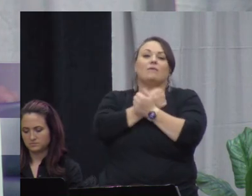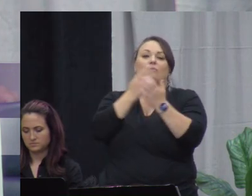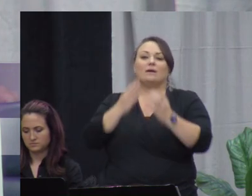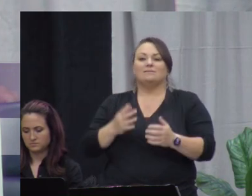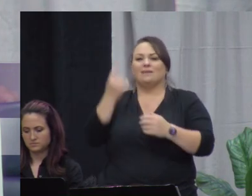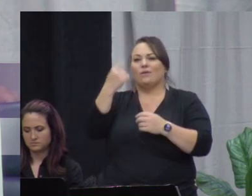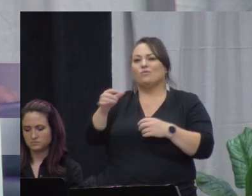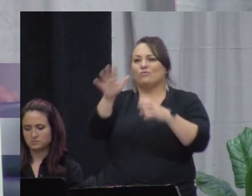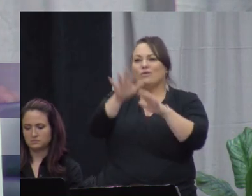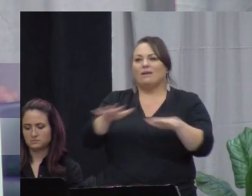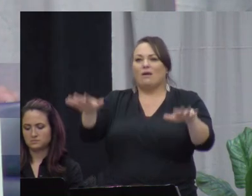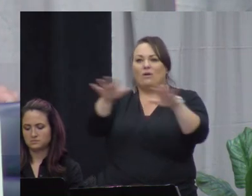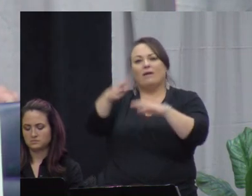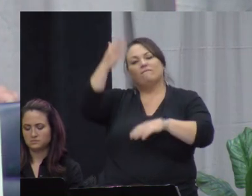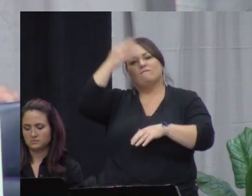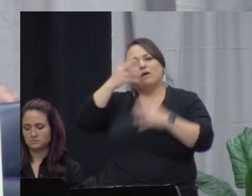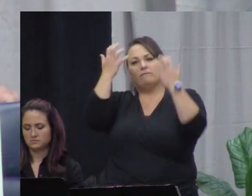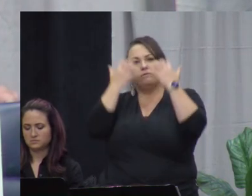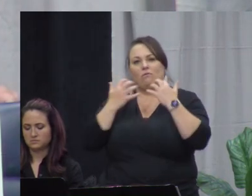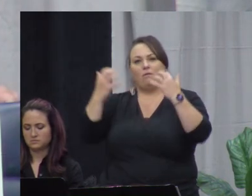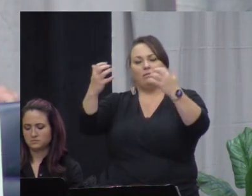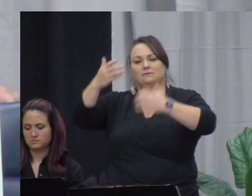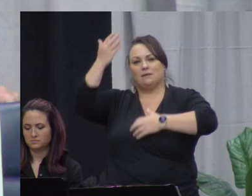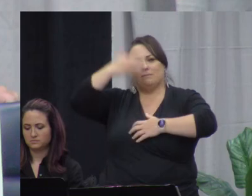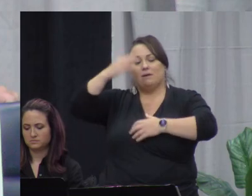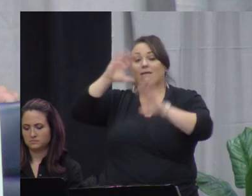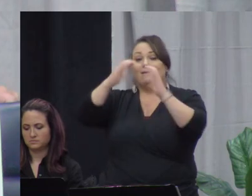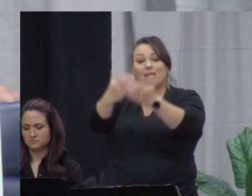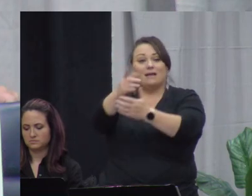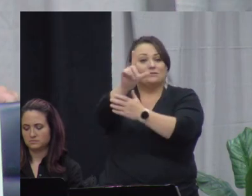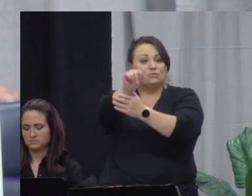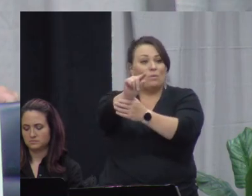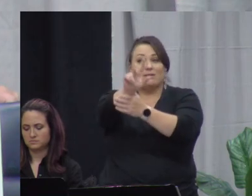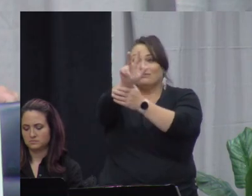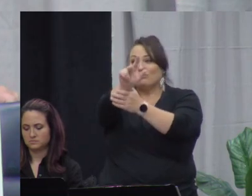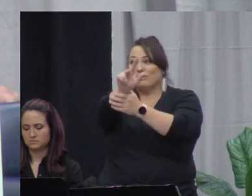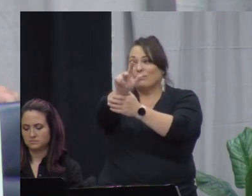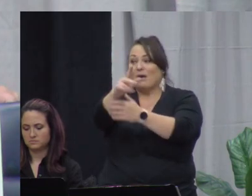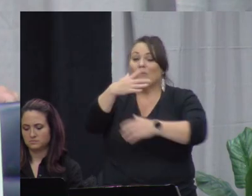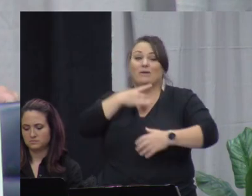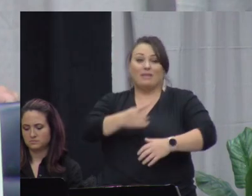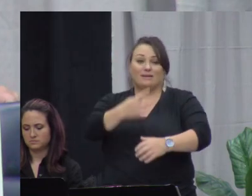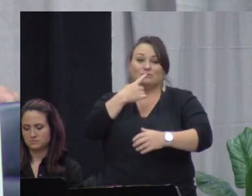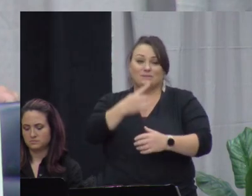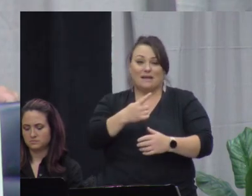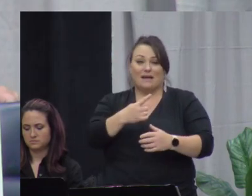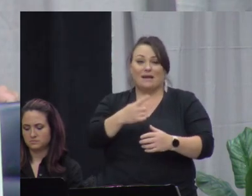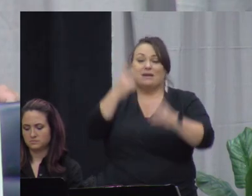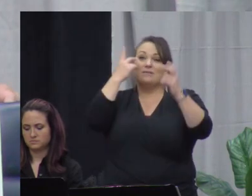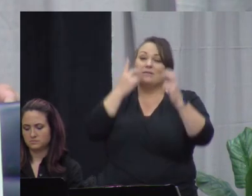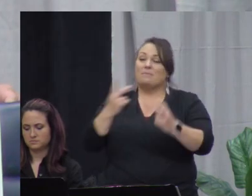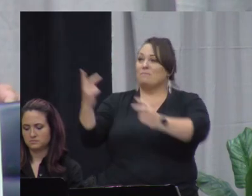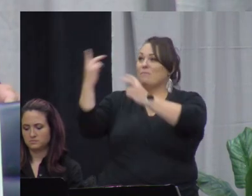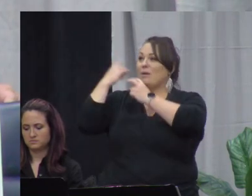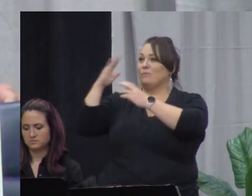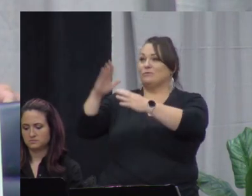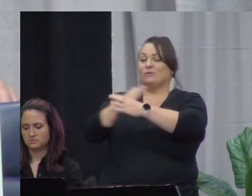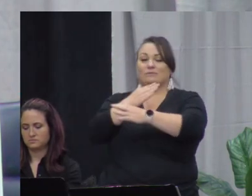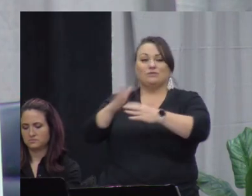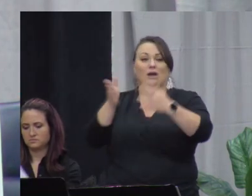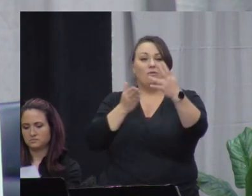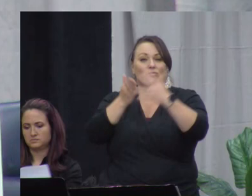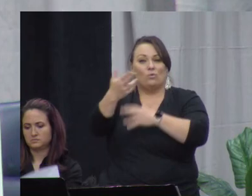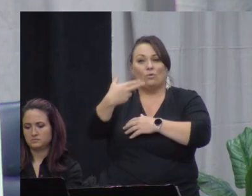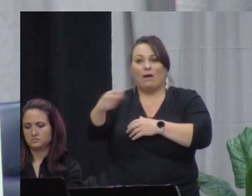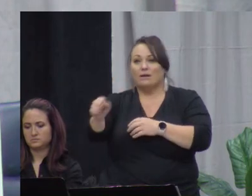of the Coliseum entrance. Class of 2023, we would like to say that the memories we have shared through high school